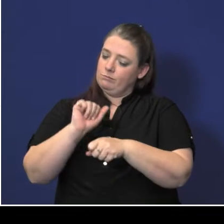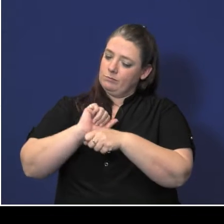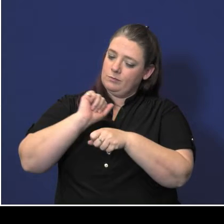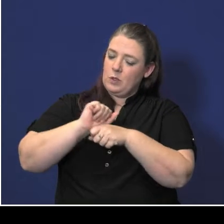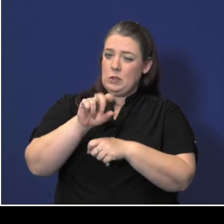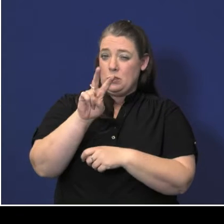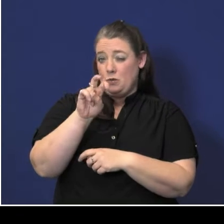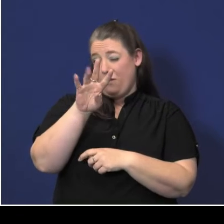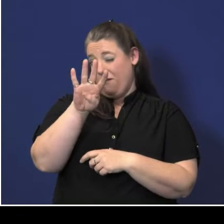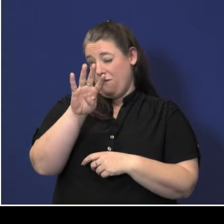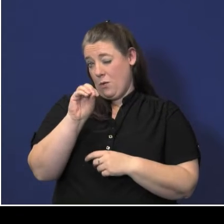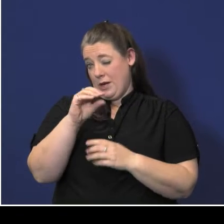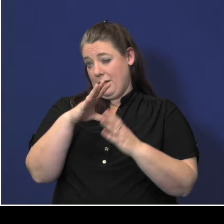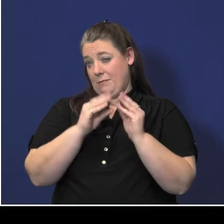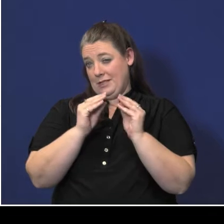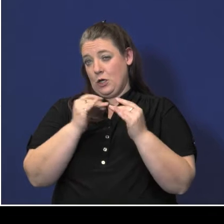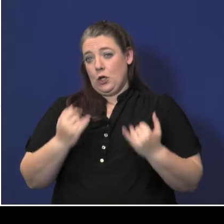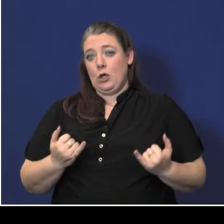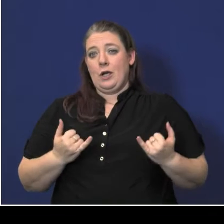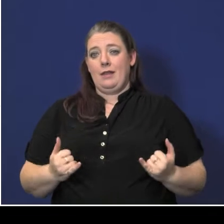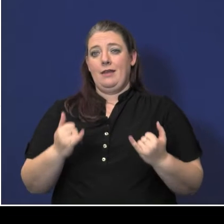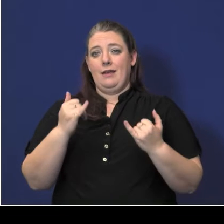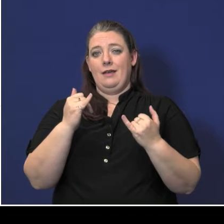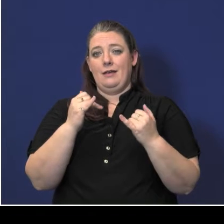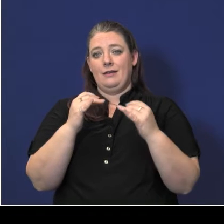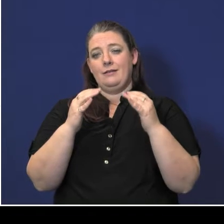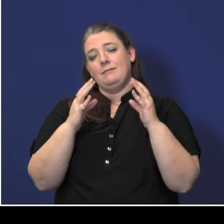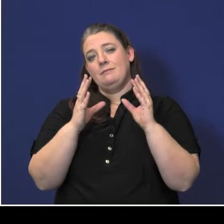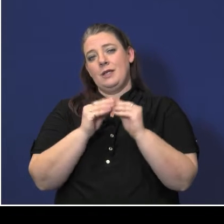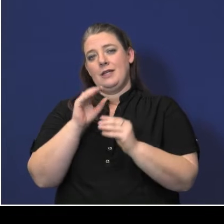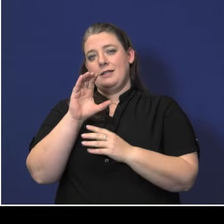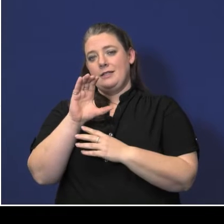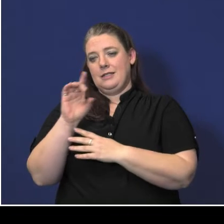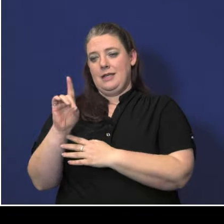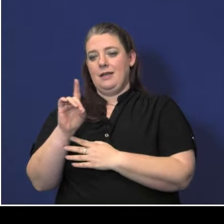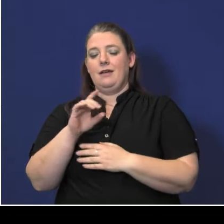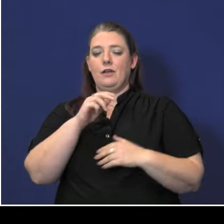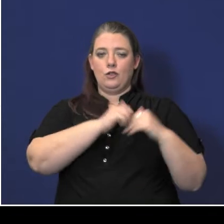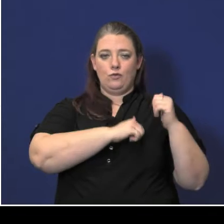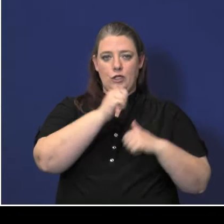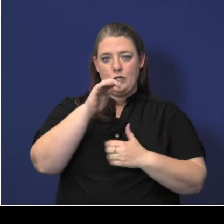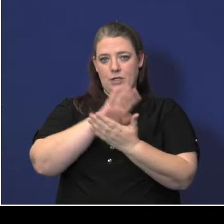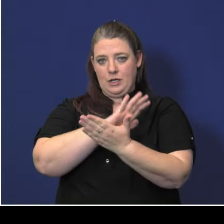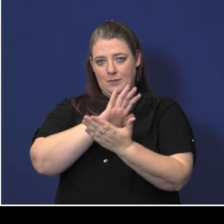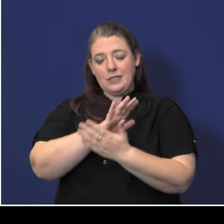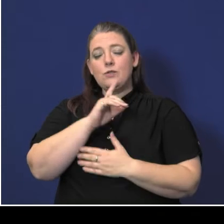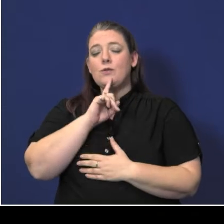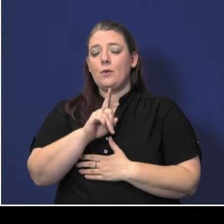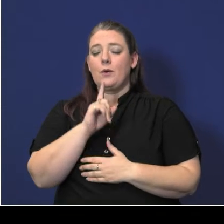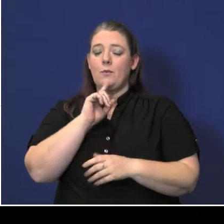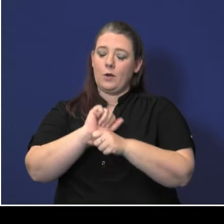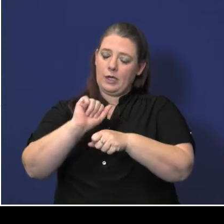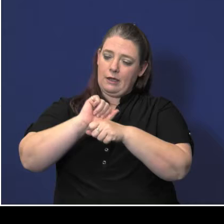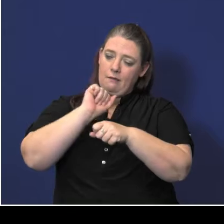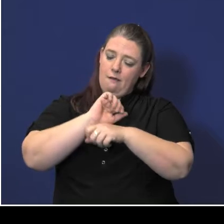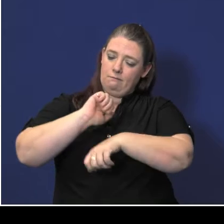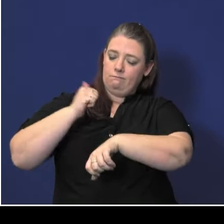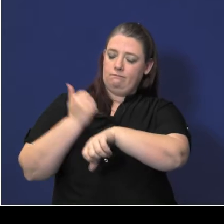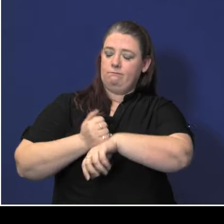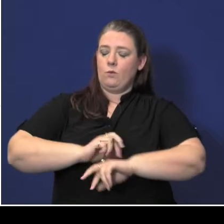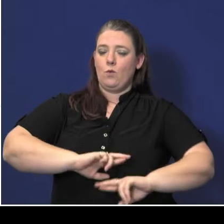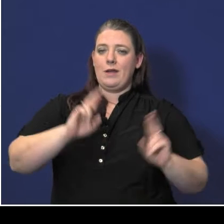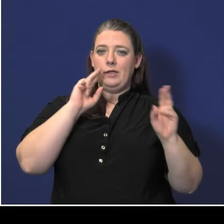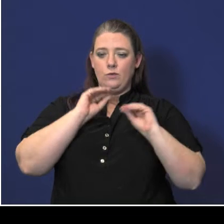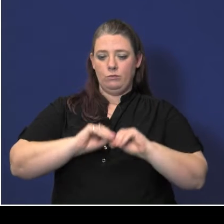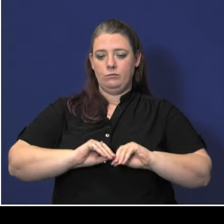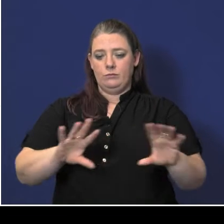meetings. We're currently in the middle of CD phase, construction documents, and so we're working hard on getting that set ready to release